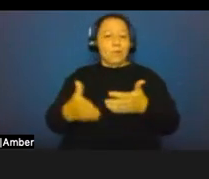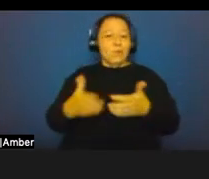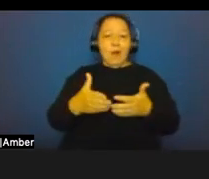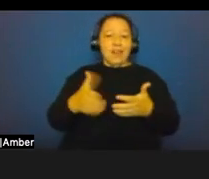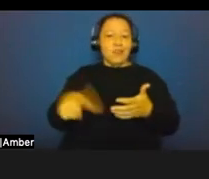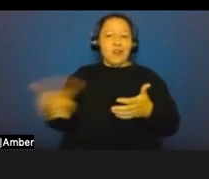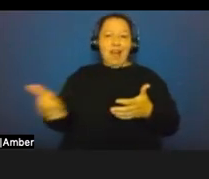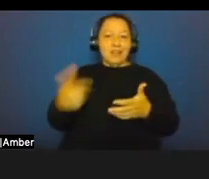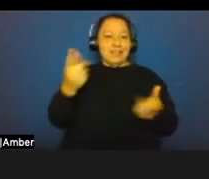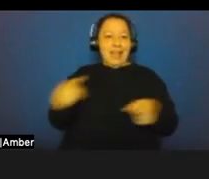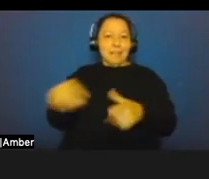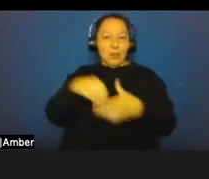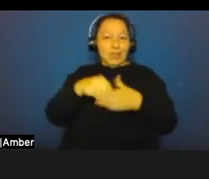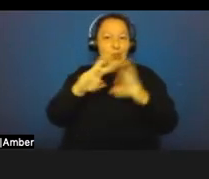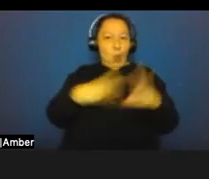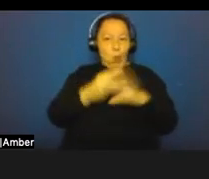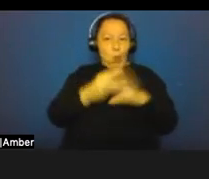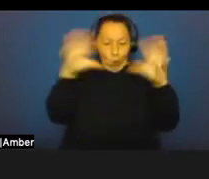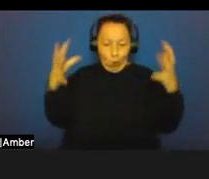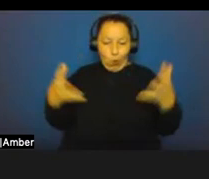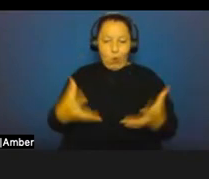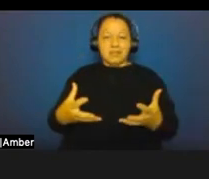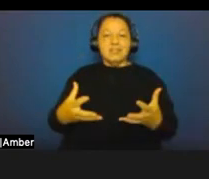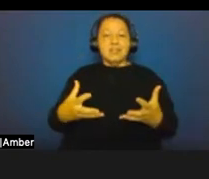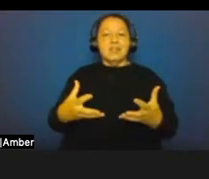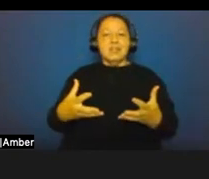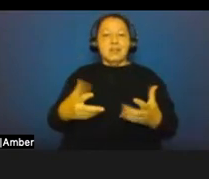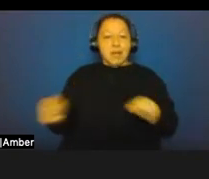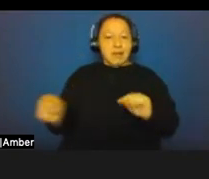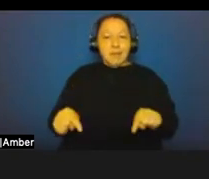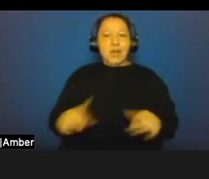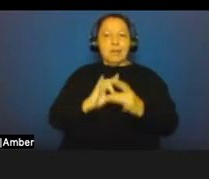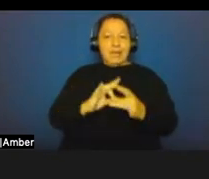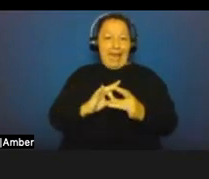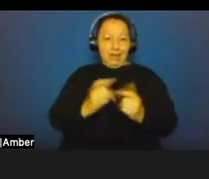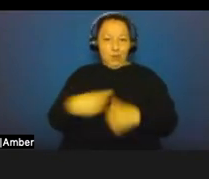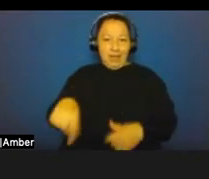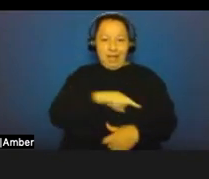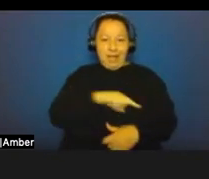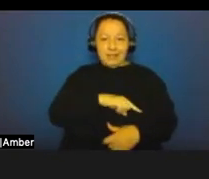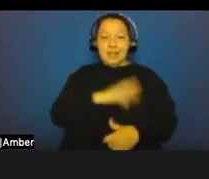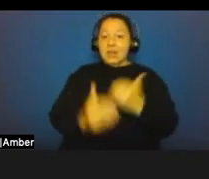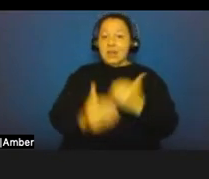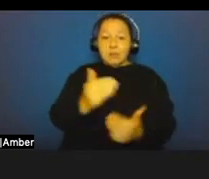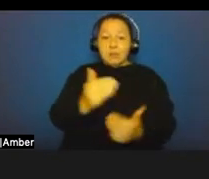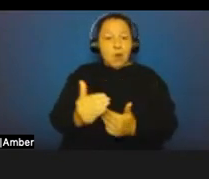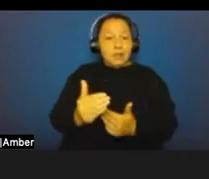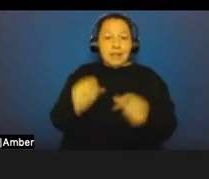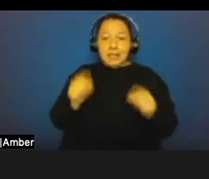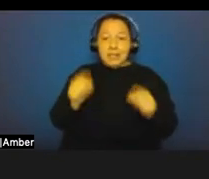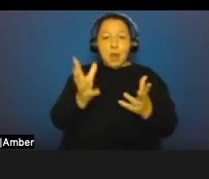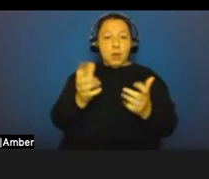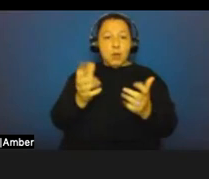connected. And process as you must with who you must. And we will be back